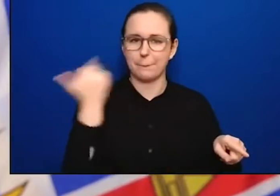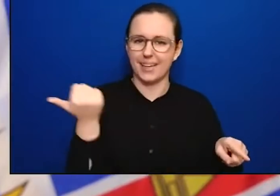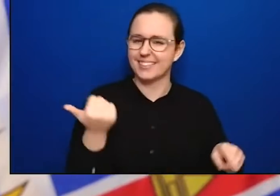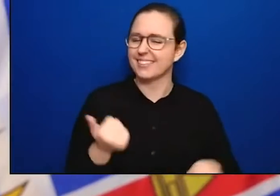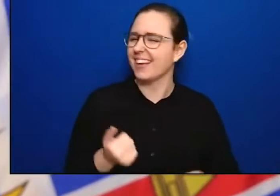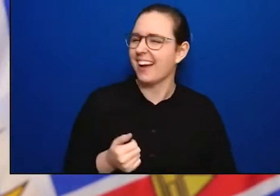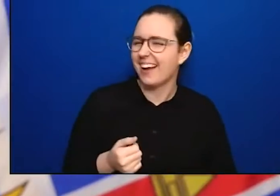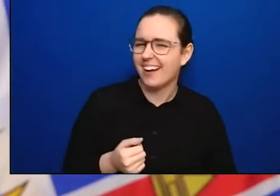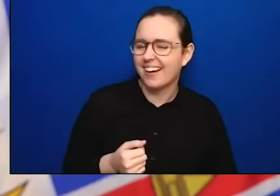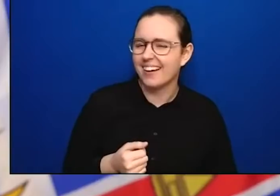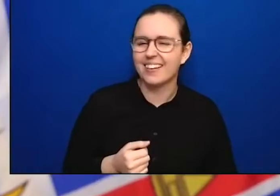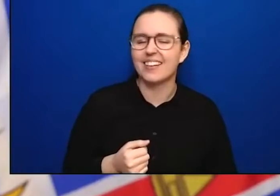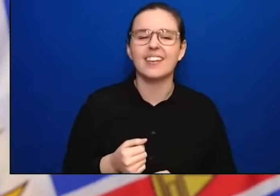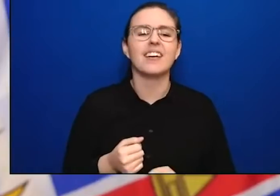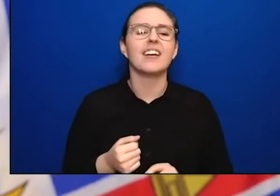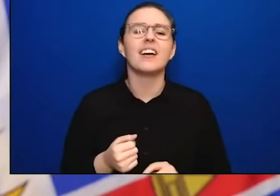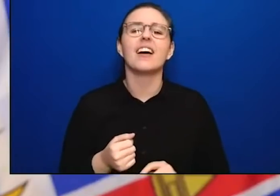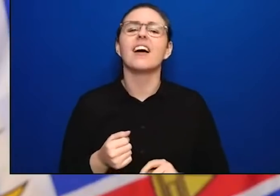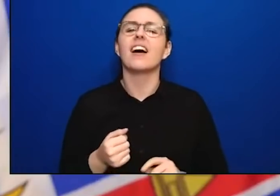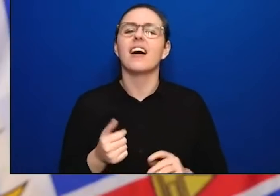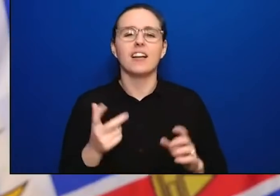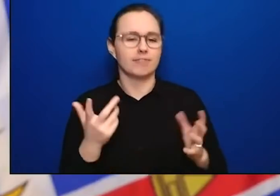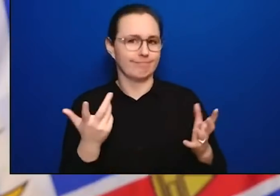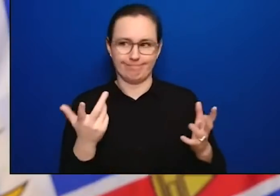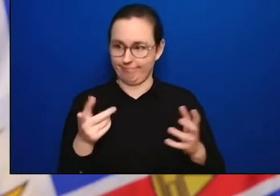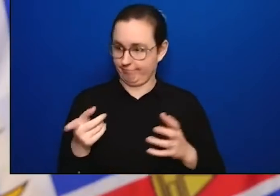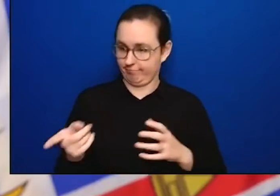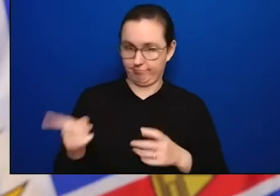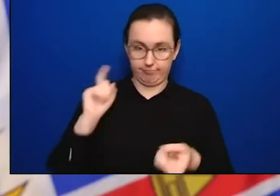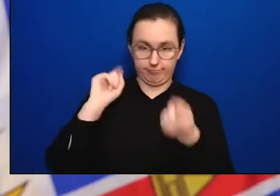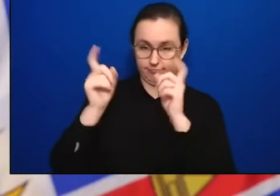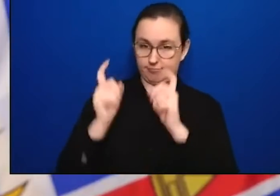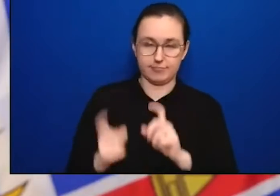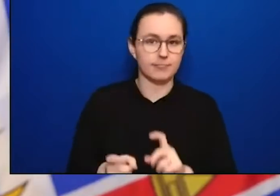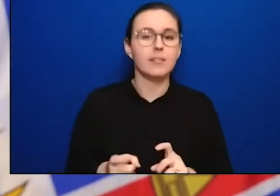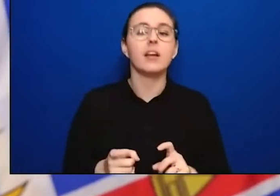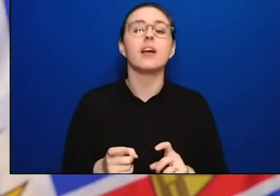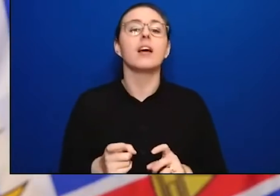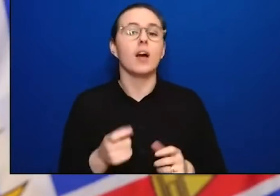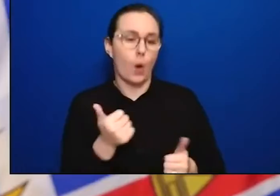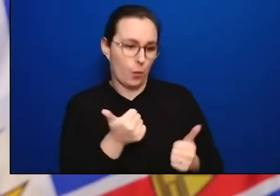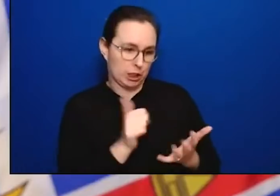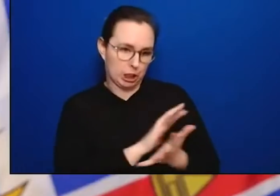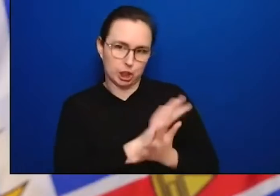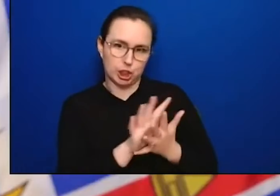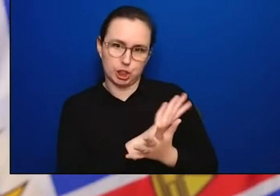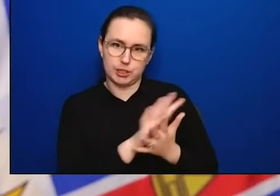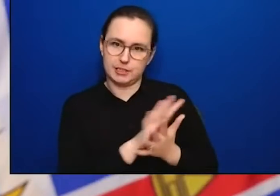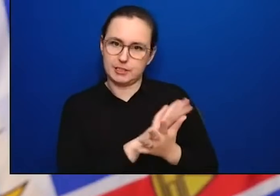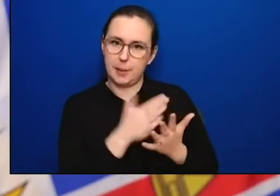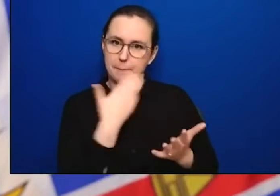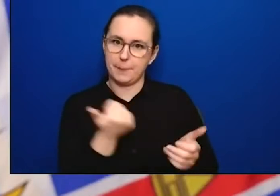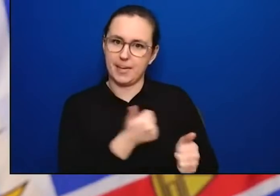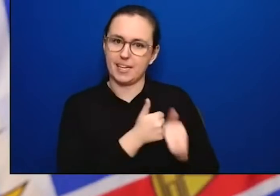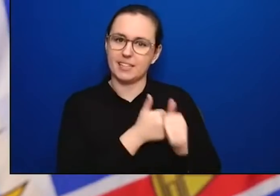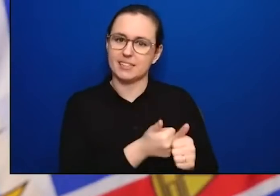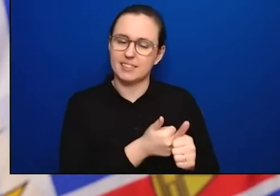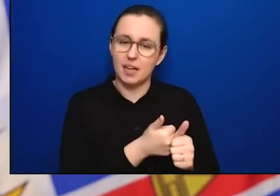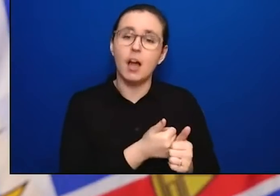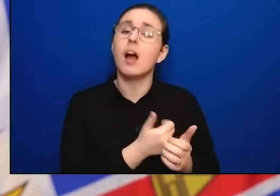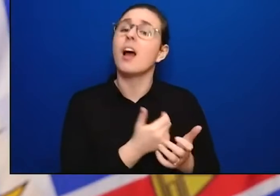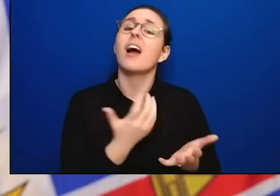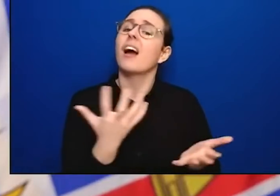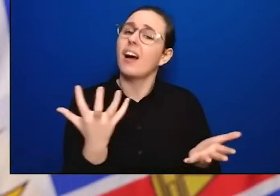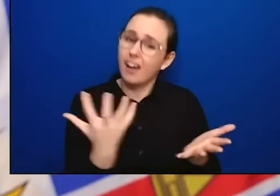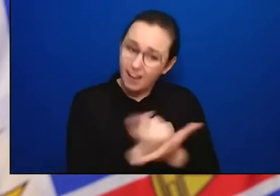was attributable to wearing masks or not wearing masks. It really is an overall function of all